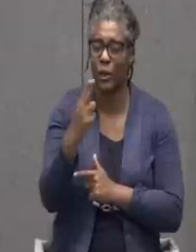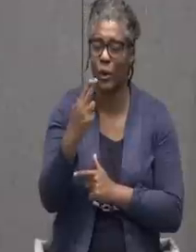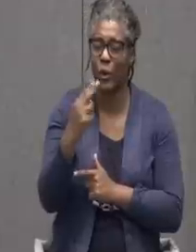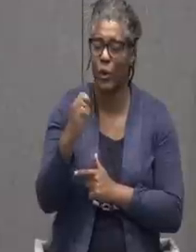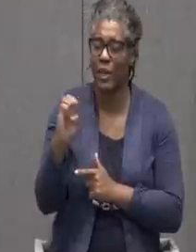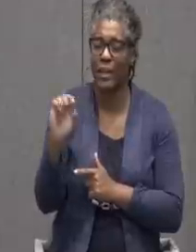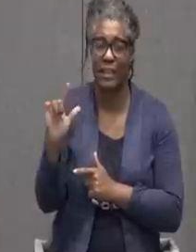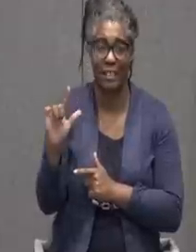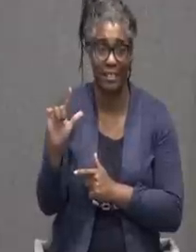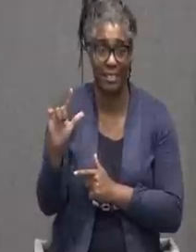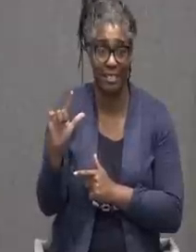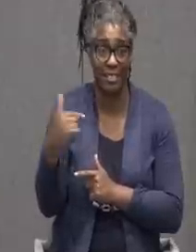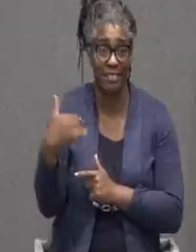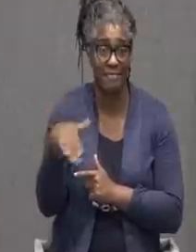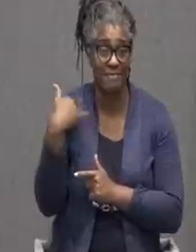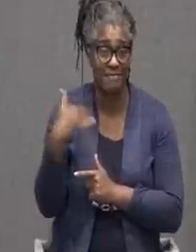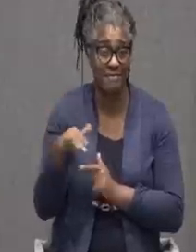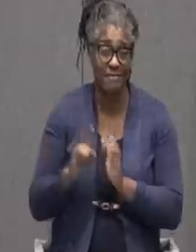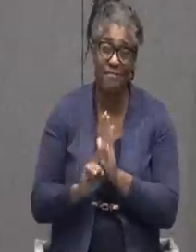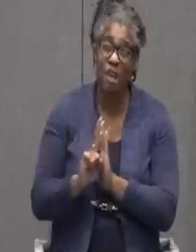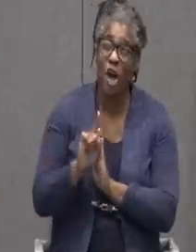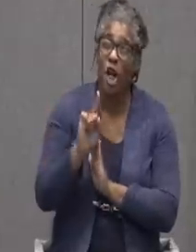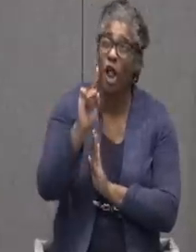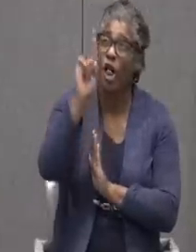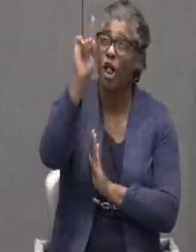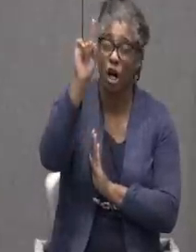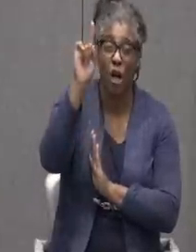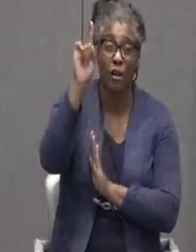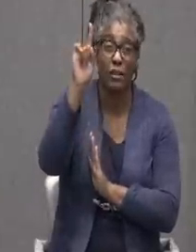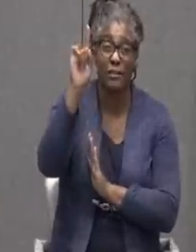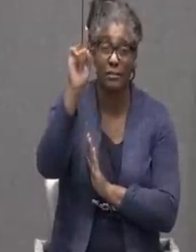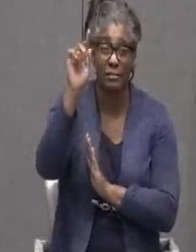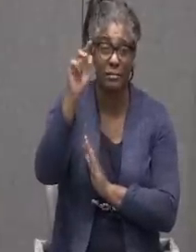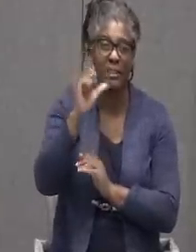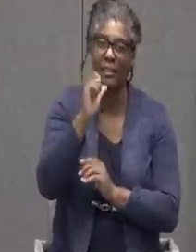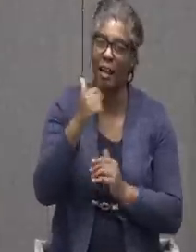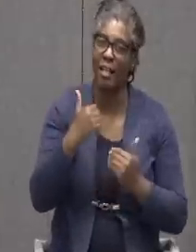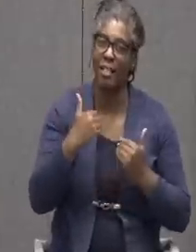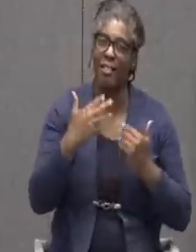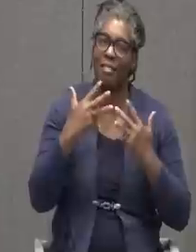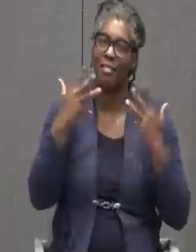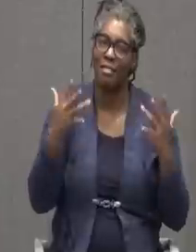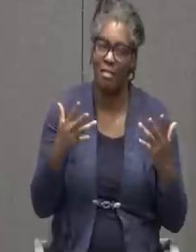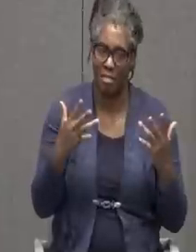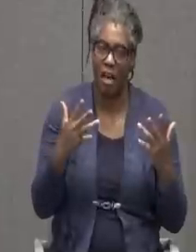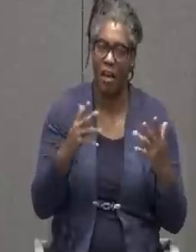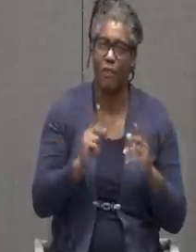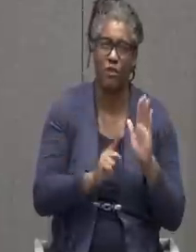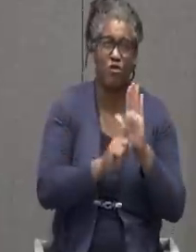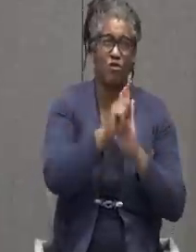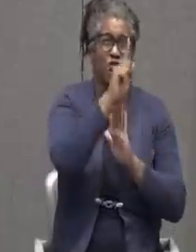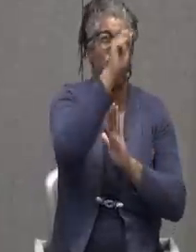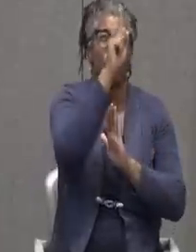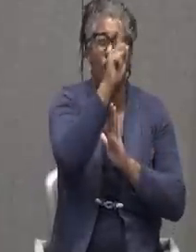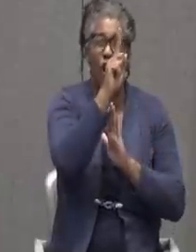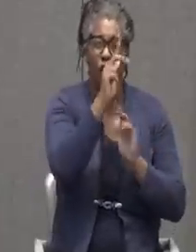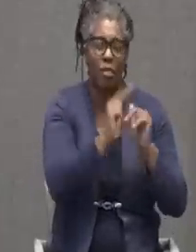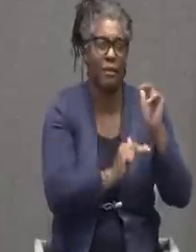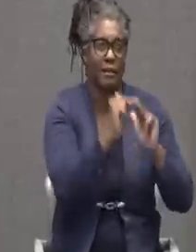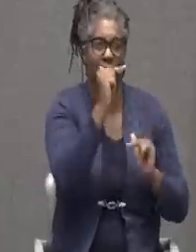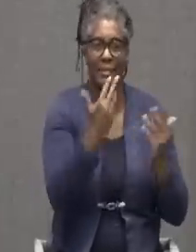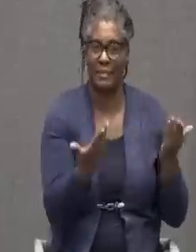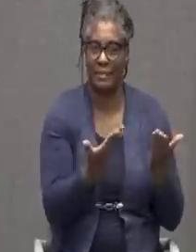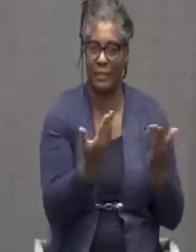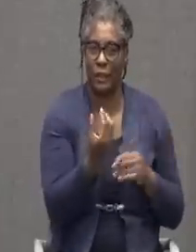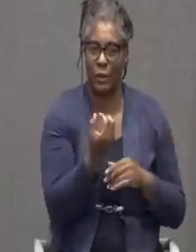the tallest structures. We don't have a whole lot of tall structures here in New Mexico. So to see something that big